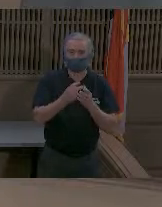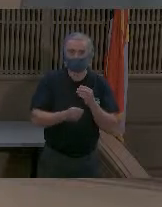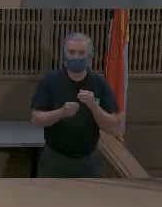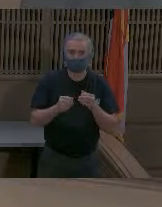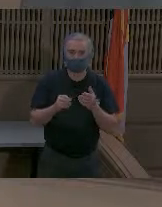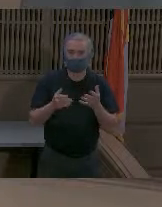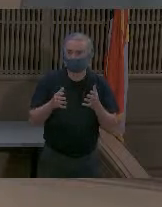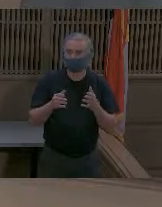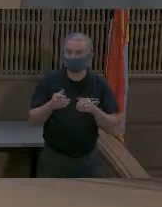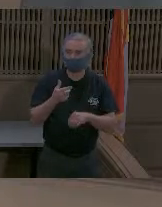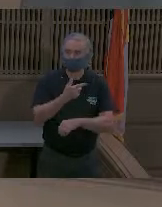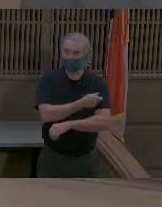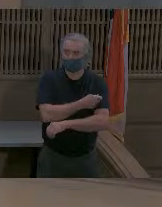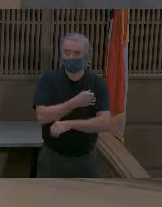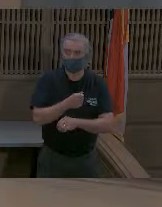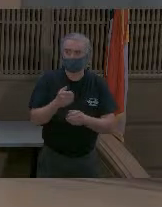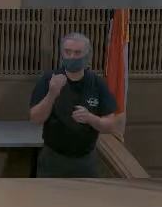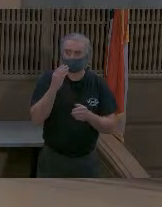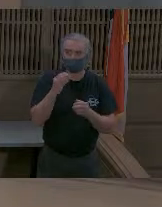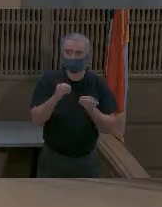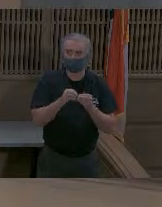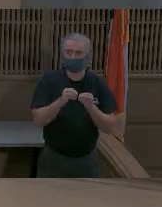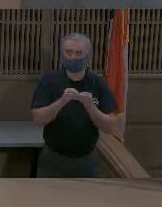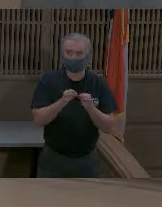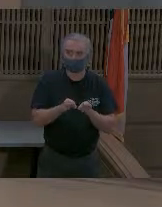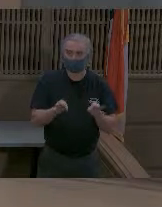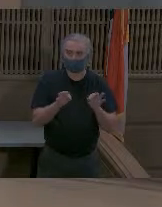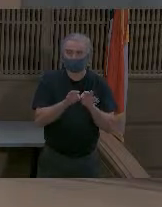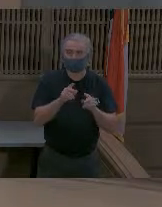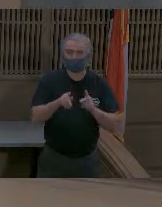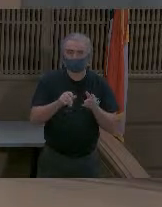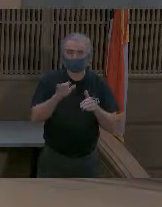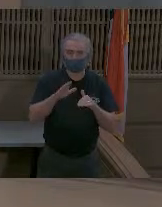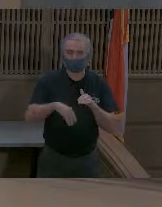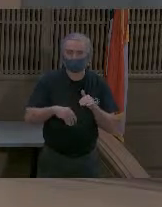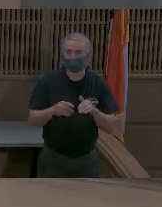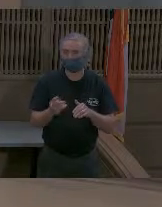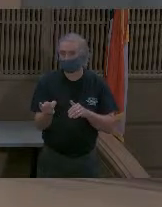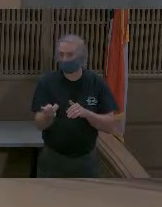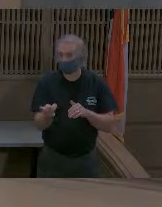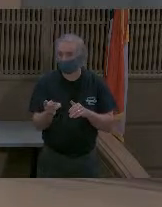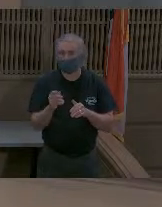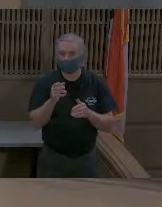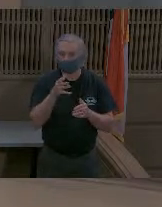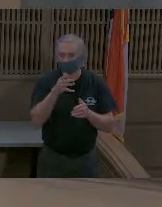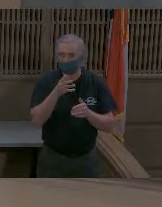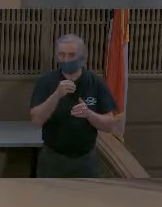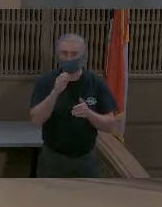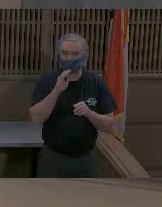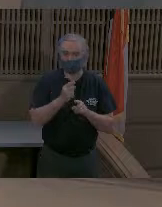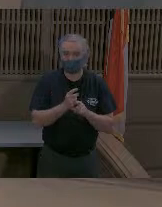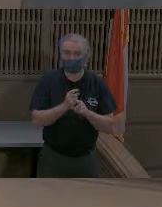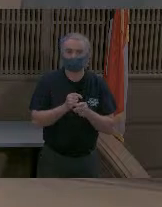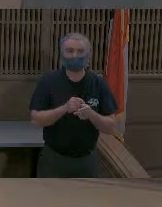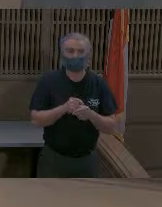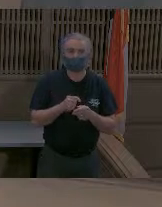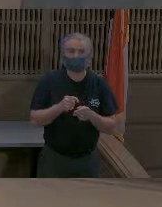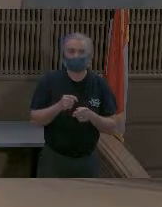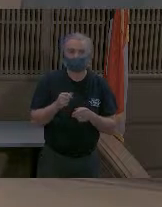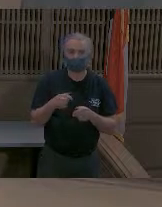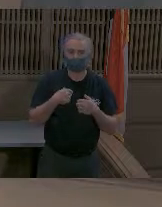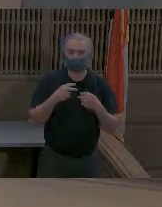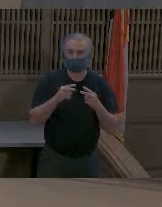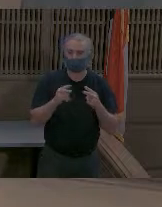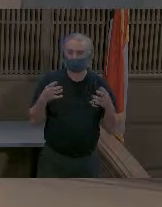those of you who know me, they're no more important people to me in the world, and I would not have suggested it if I was not really confident in the safety and also the